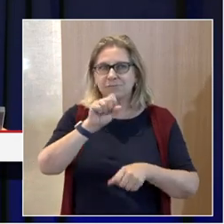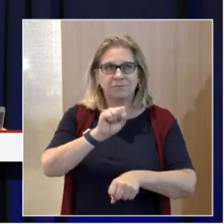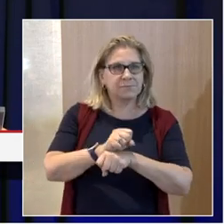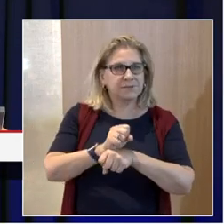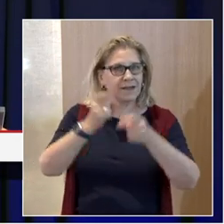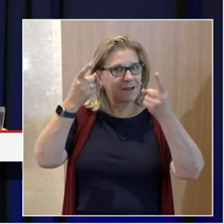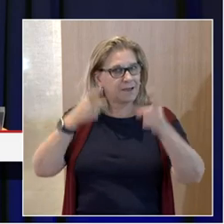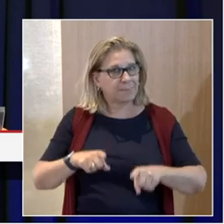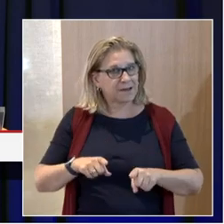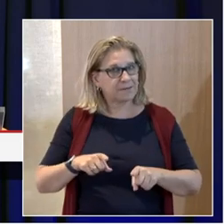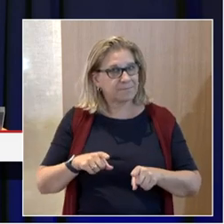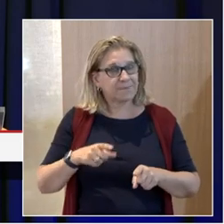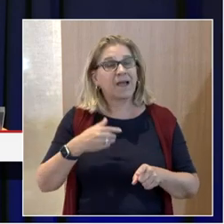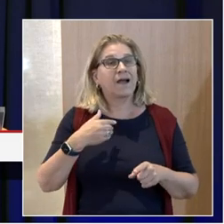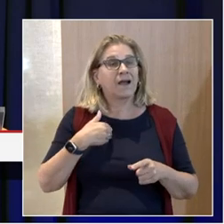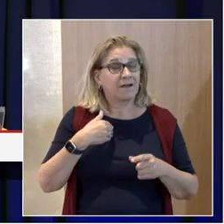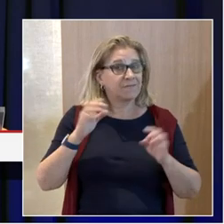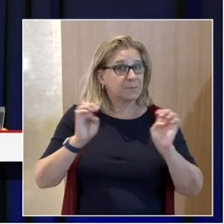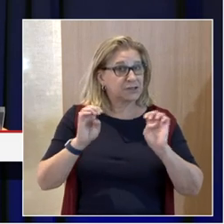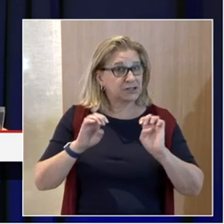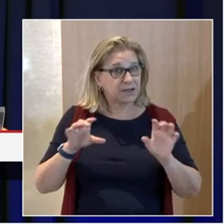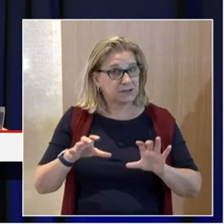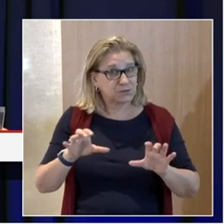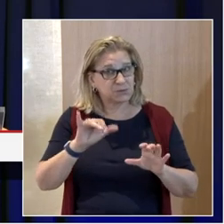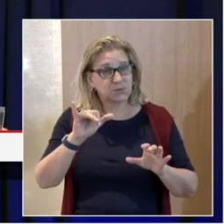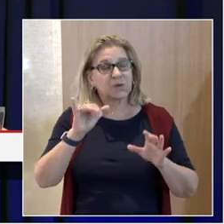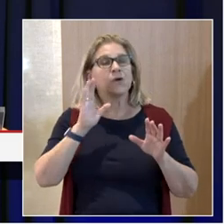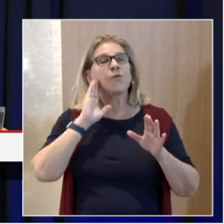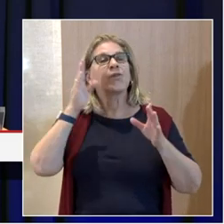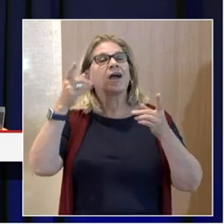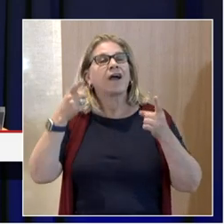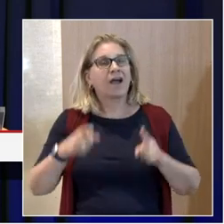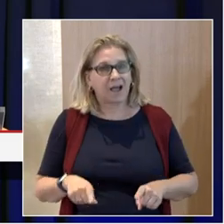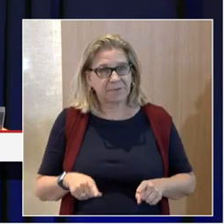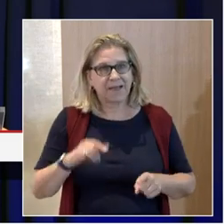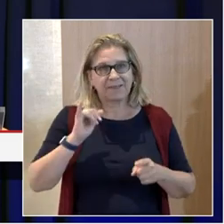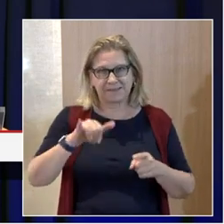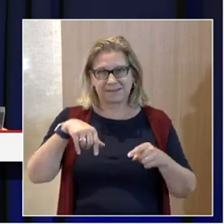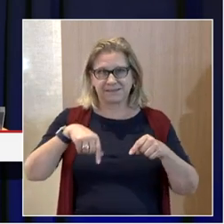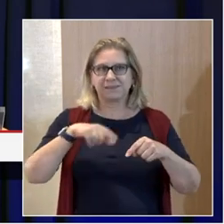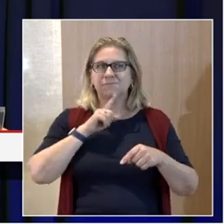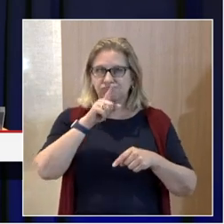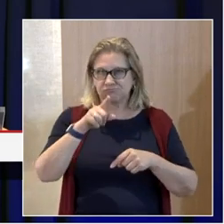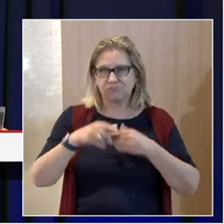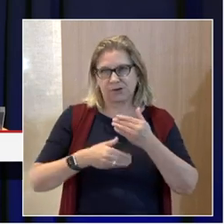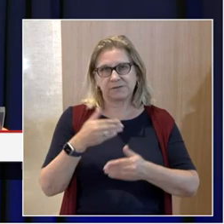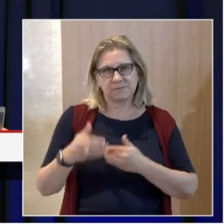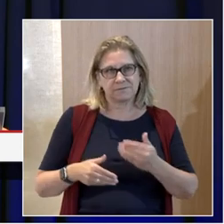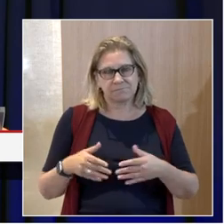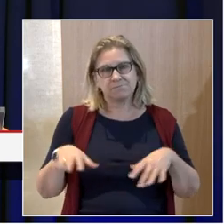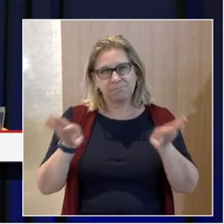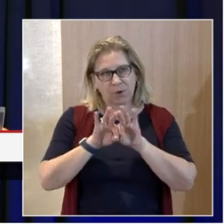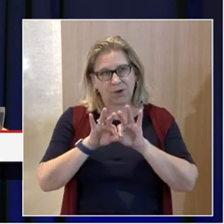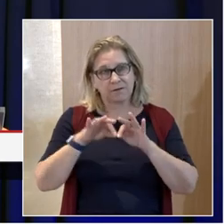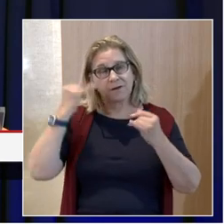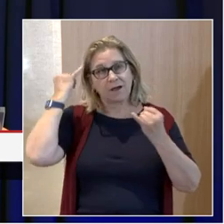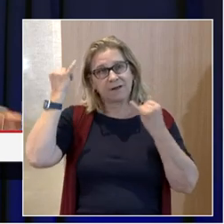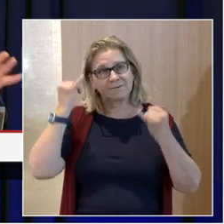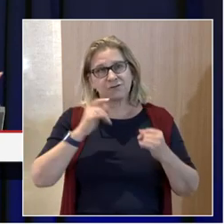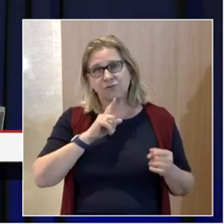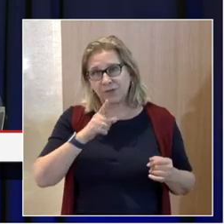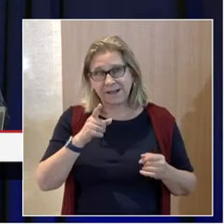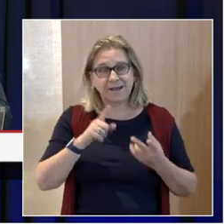important this phase of our comeback is. So ideas, investments,